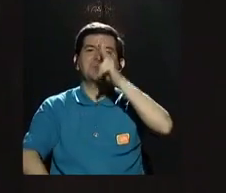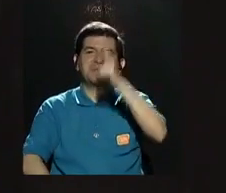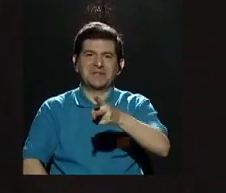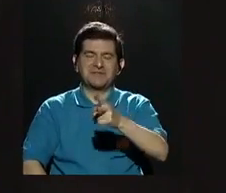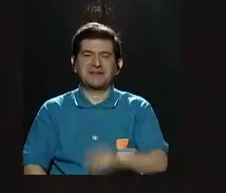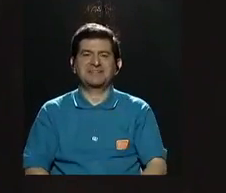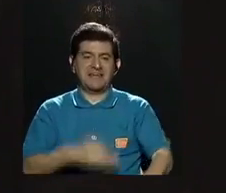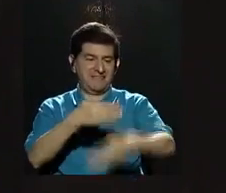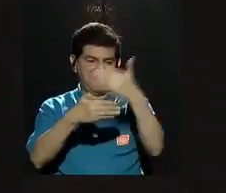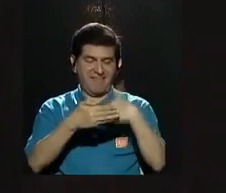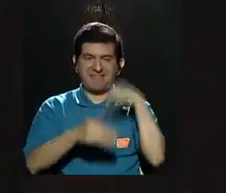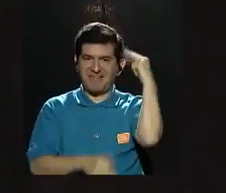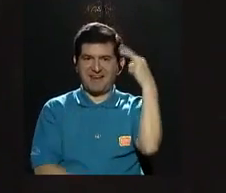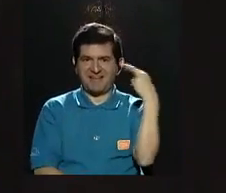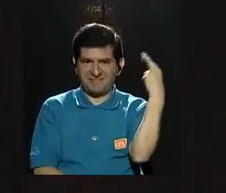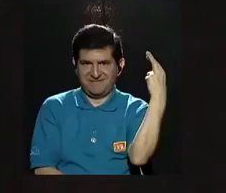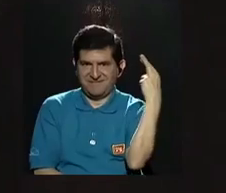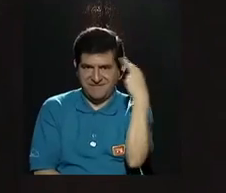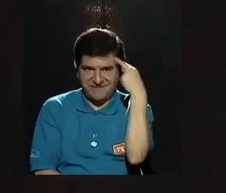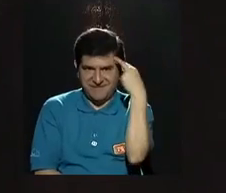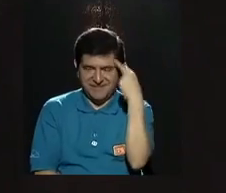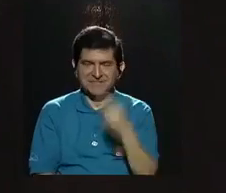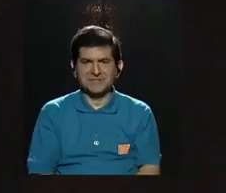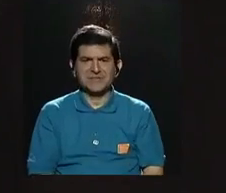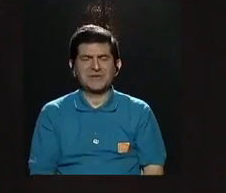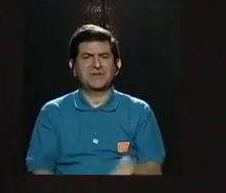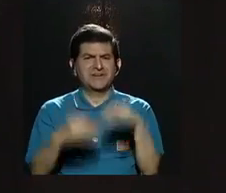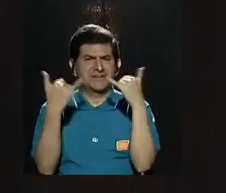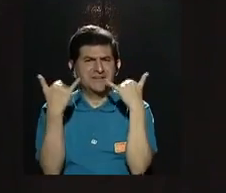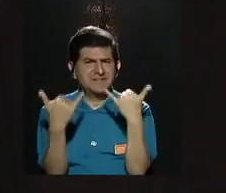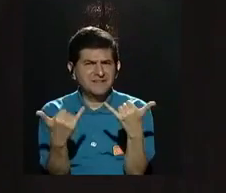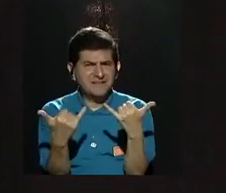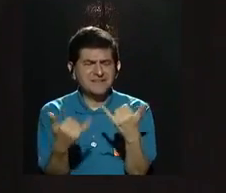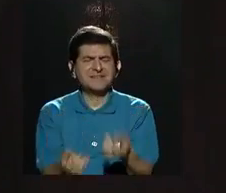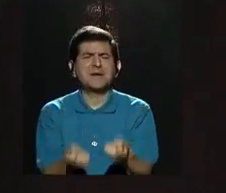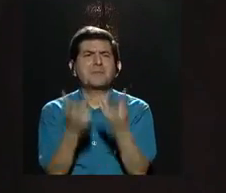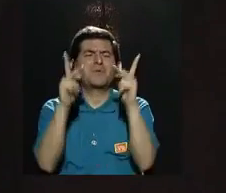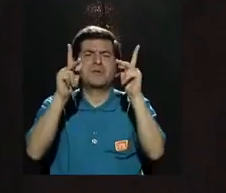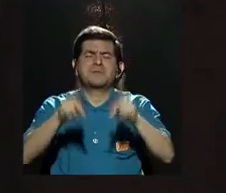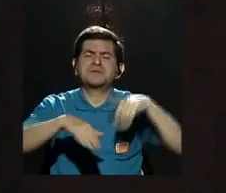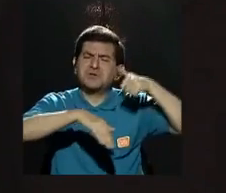reasons so many people are sent to prison, whether it's